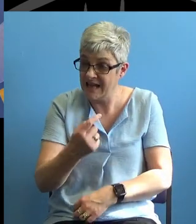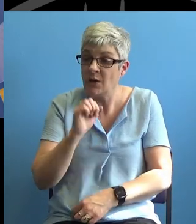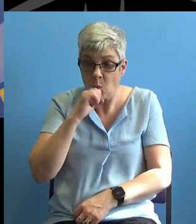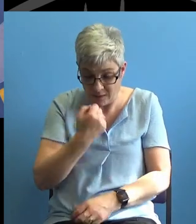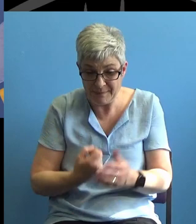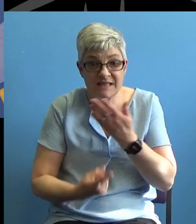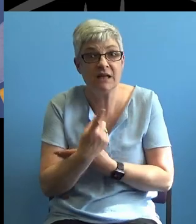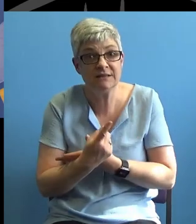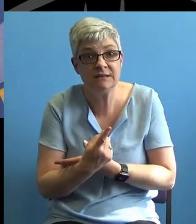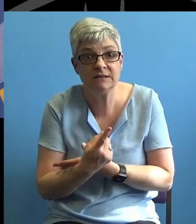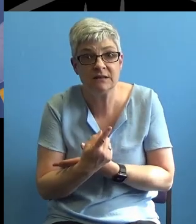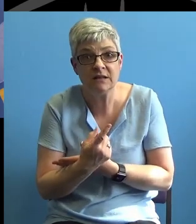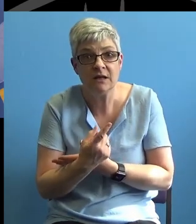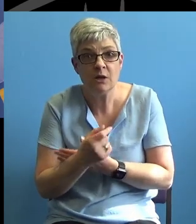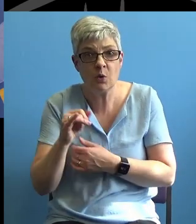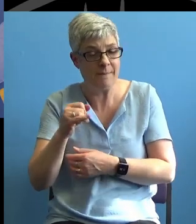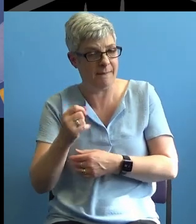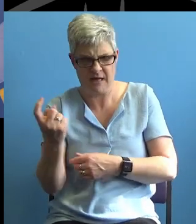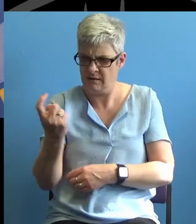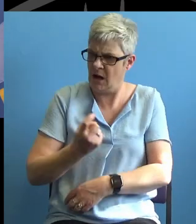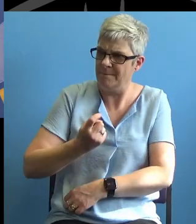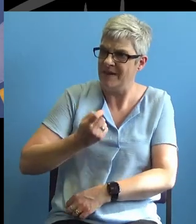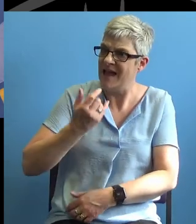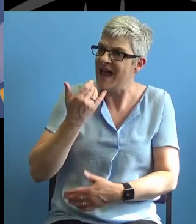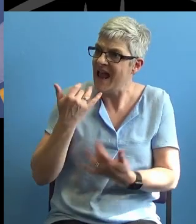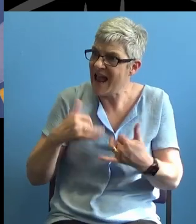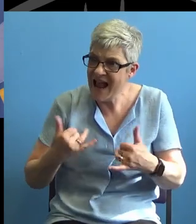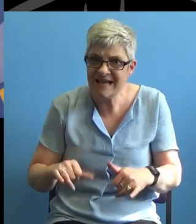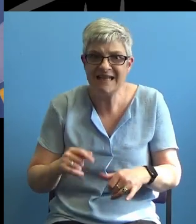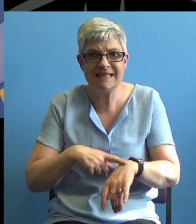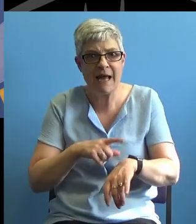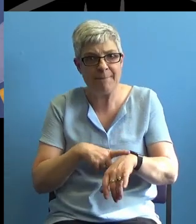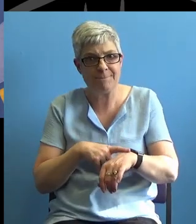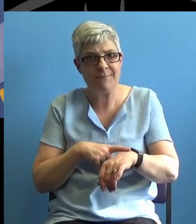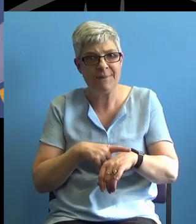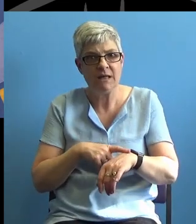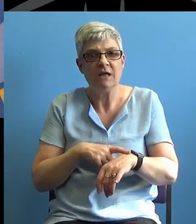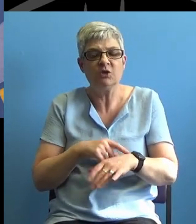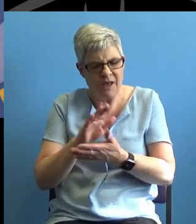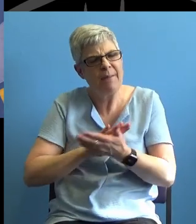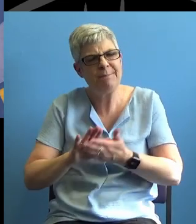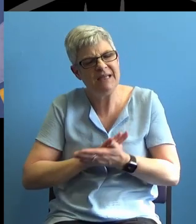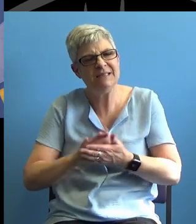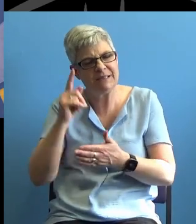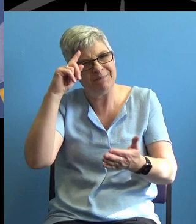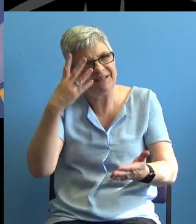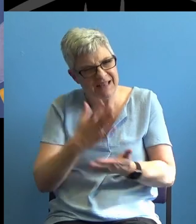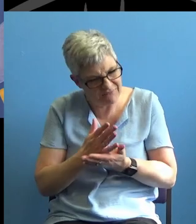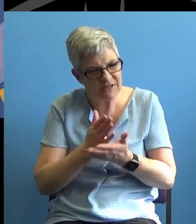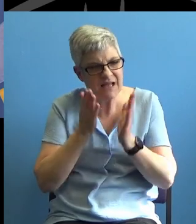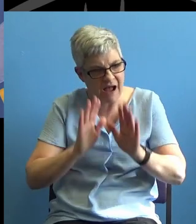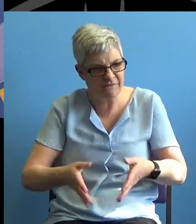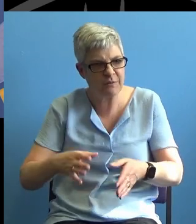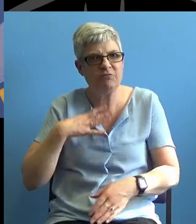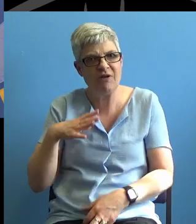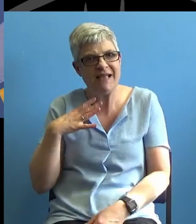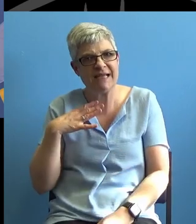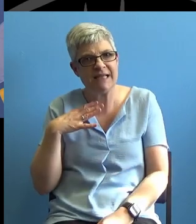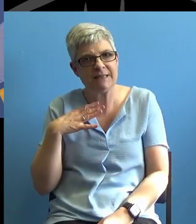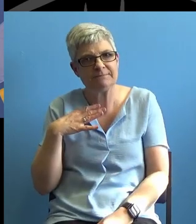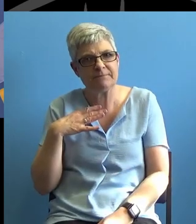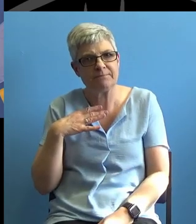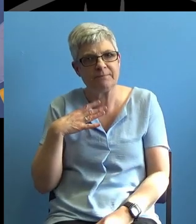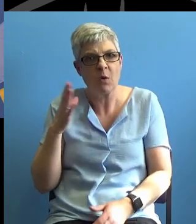sudden. Everything was in place, and so he might come at any time. And therefore, the believers should be prepared at